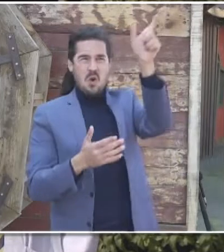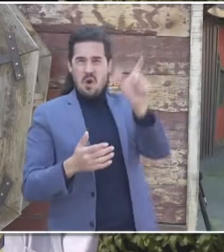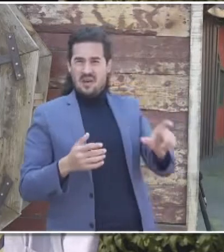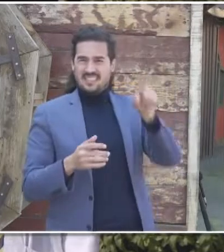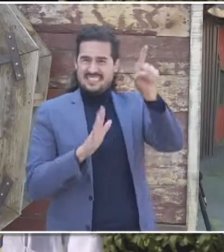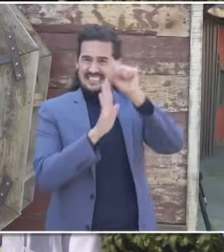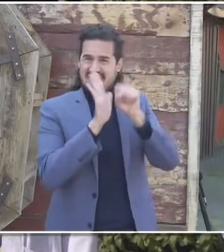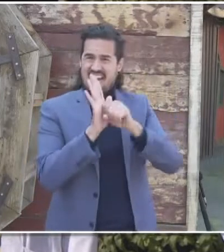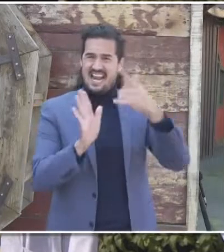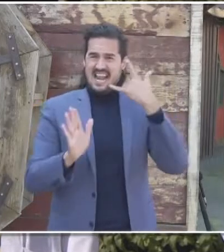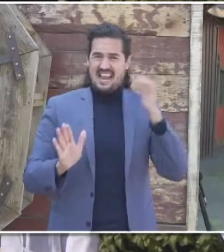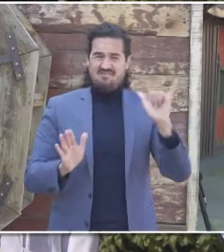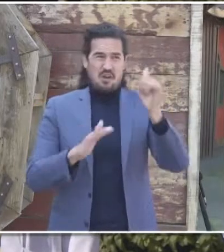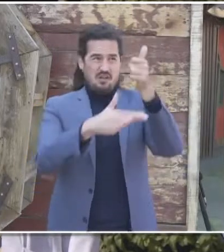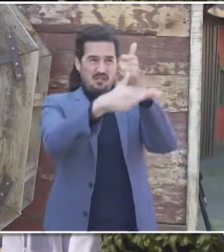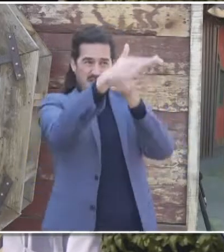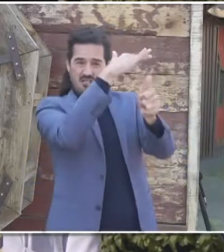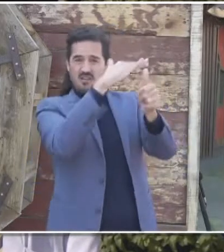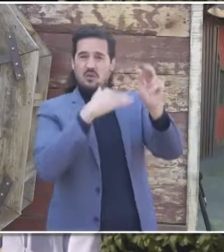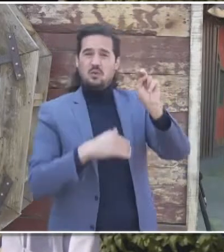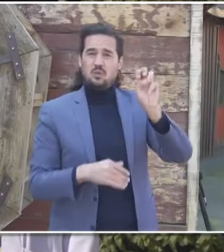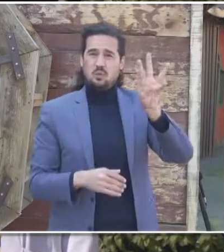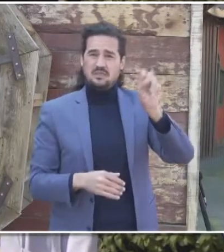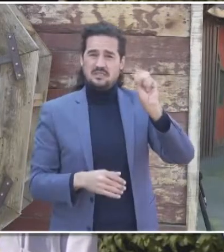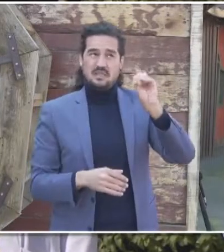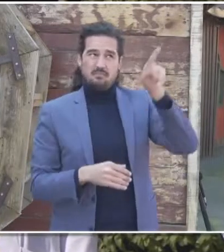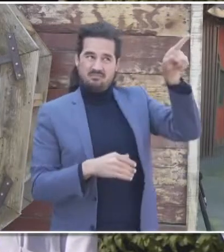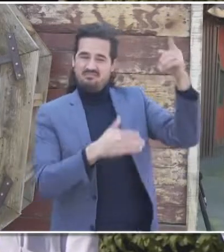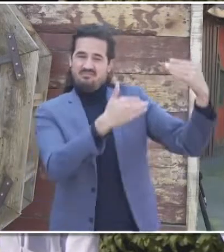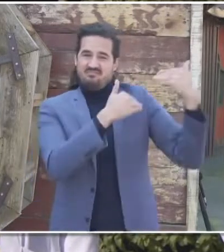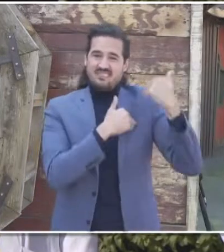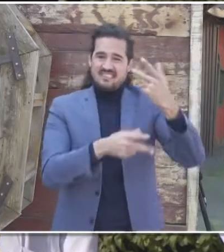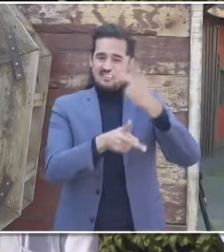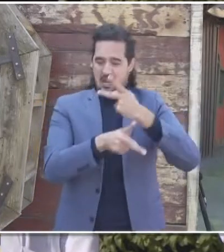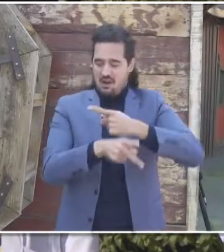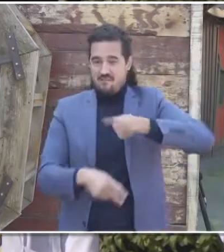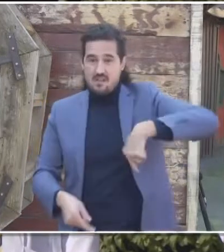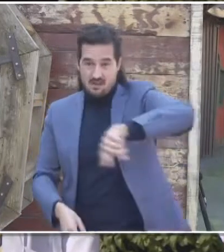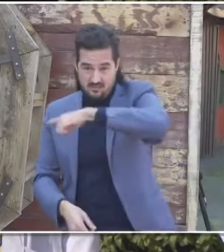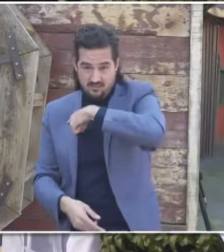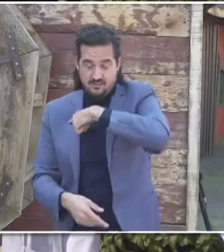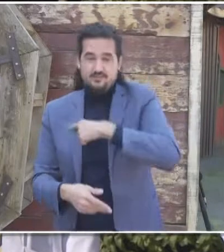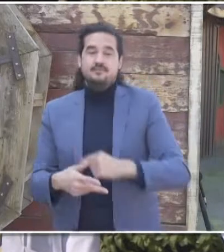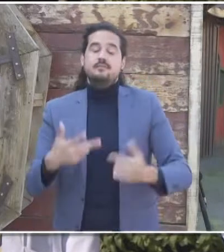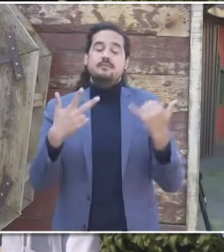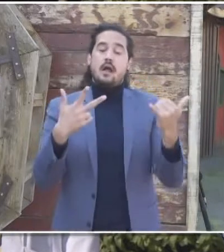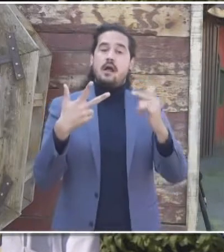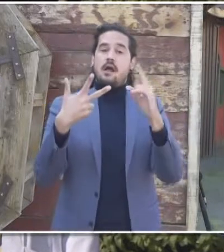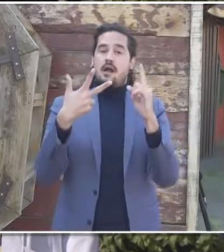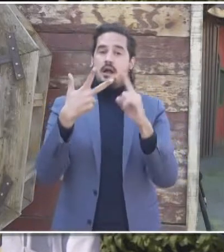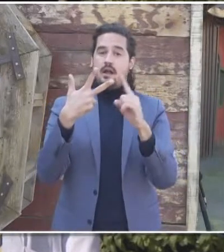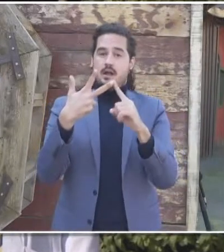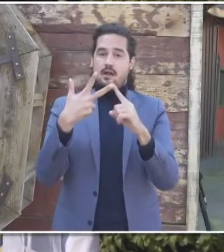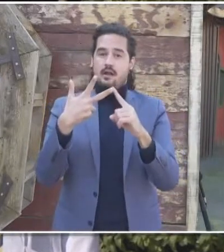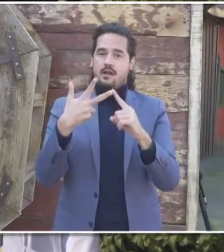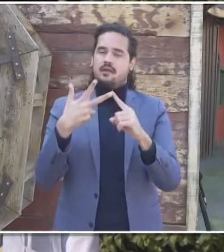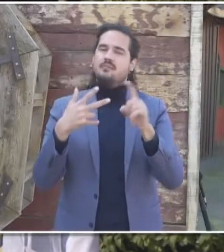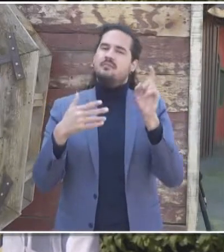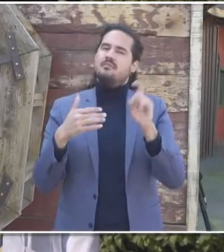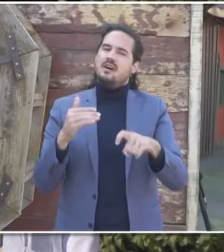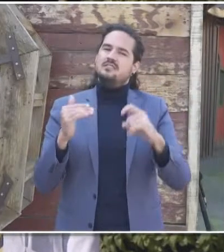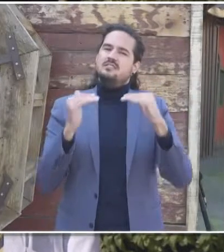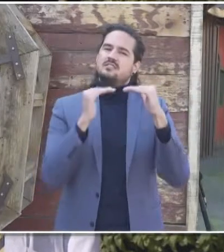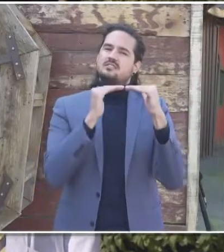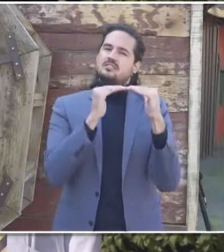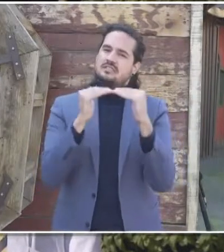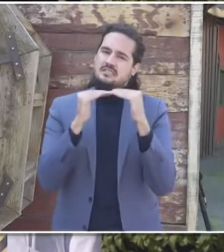taking care of us as well. But it is with justice, with gratitude, with appreciation and hope that I am